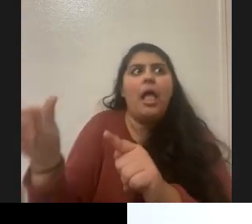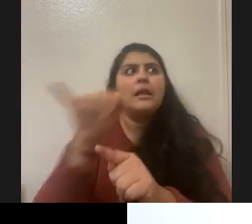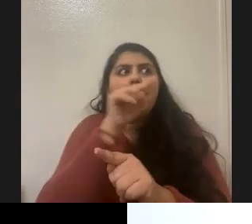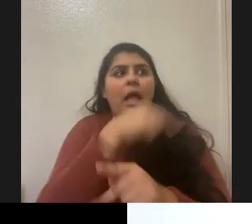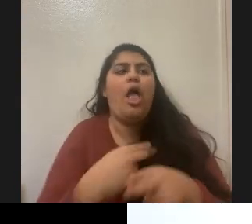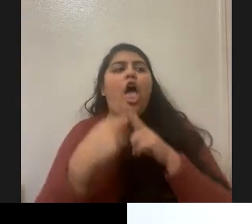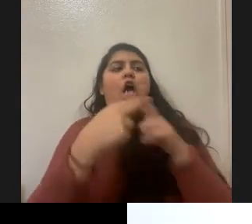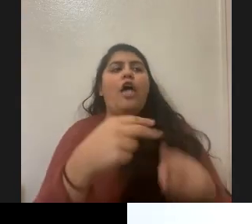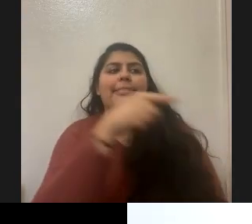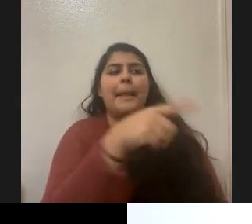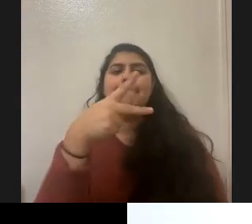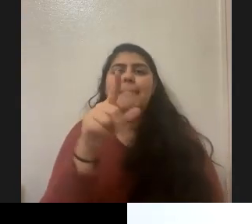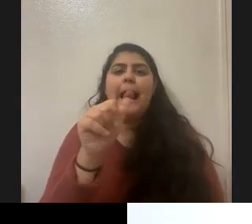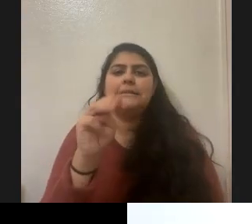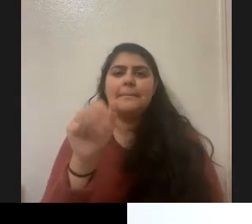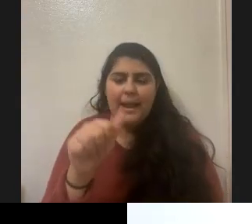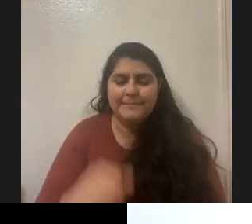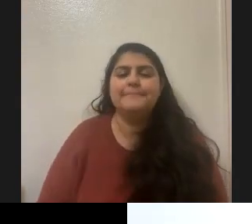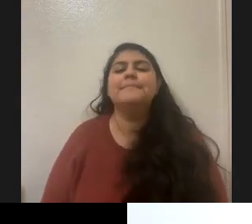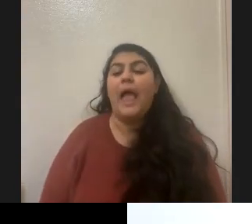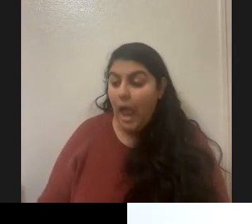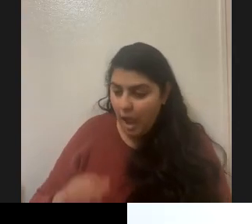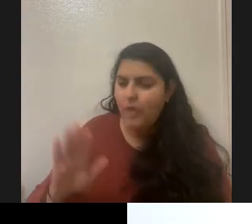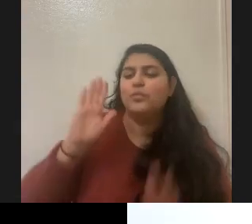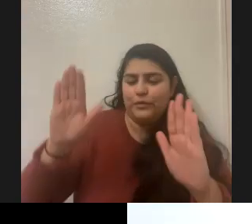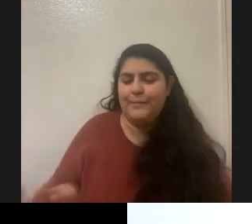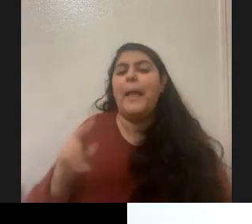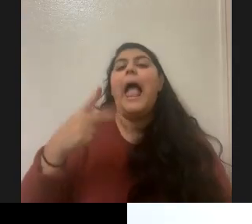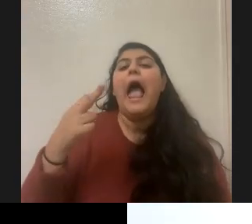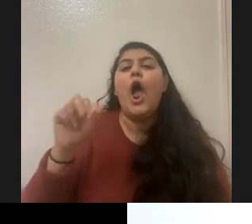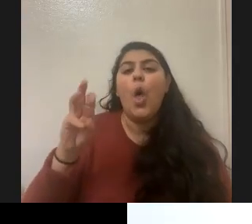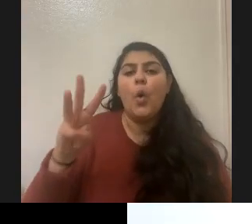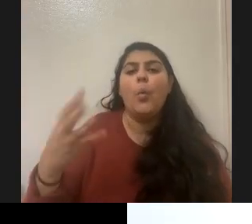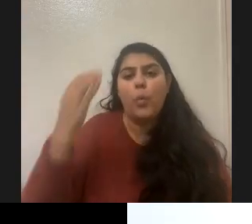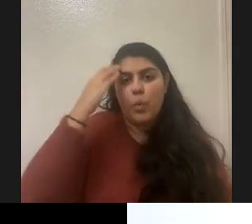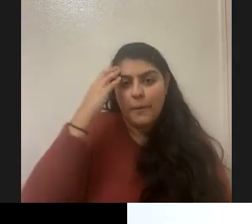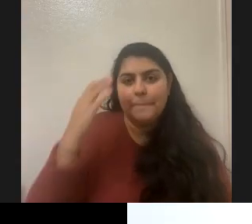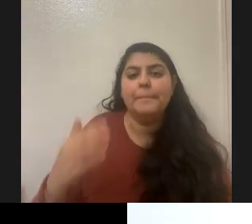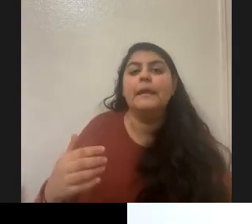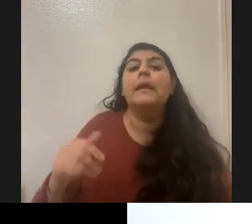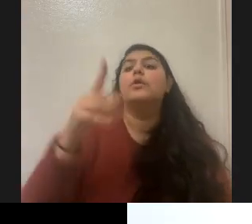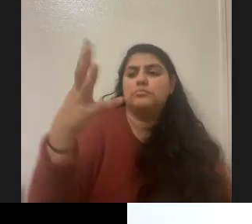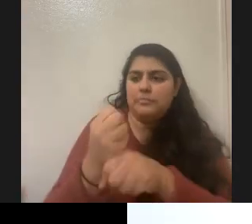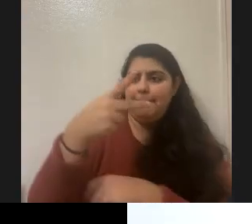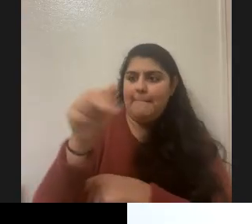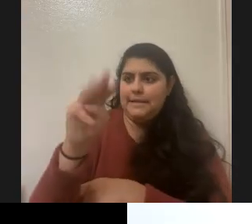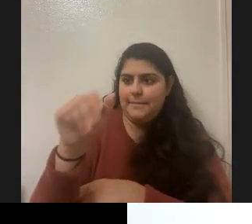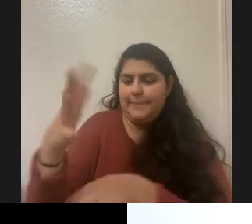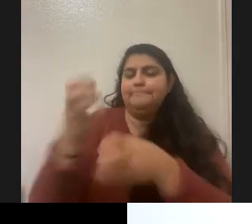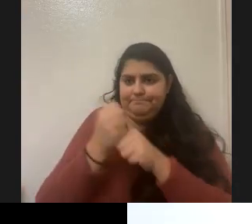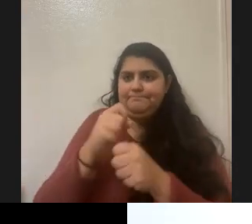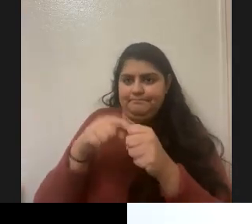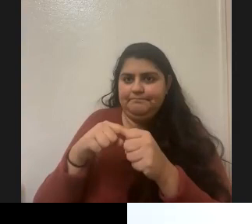cool. Wonderful. So okay, Harlow wants to know. So you've got your plasma. How do